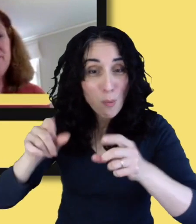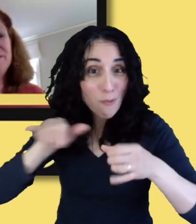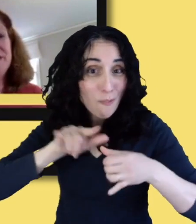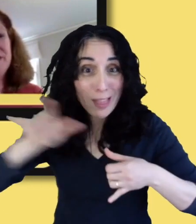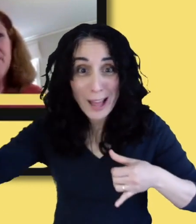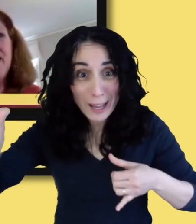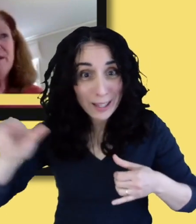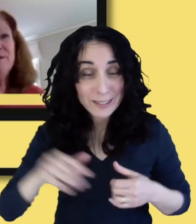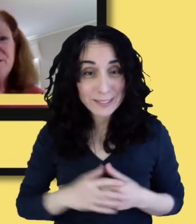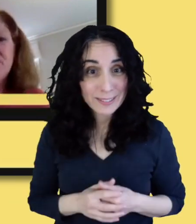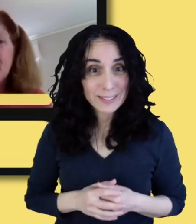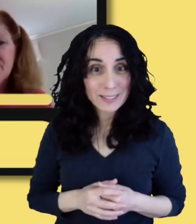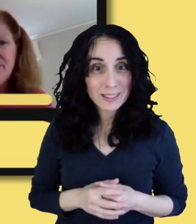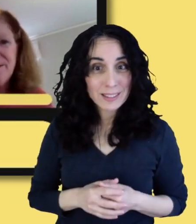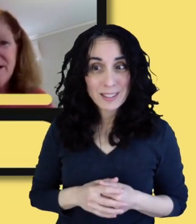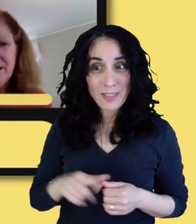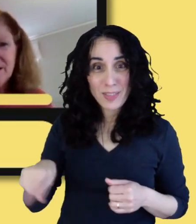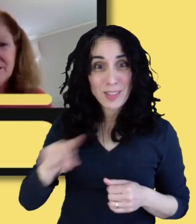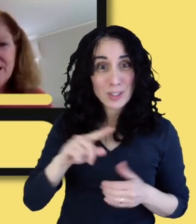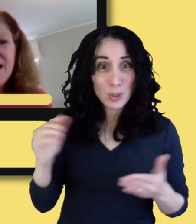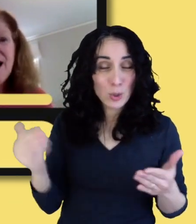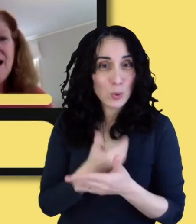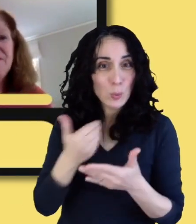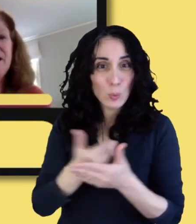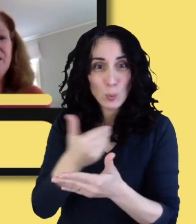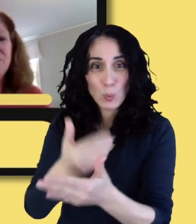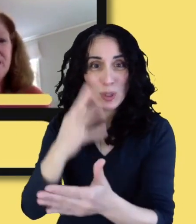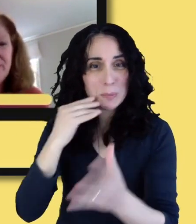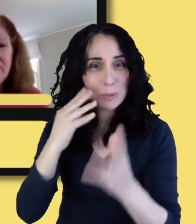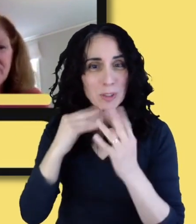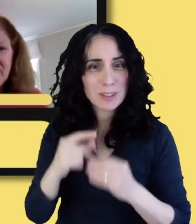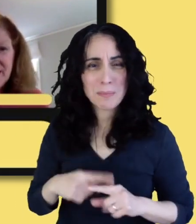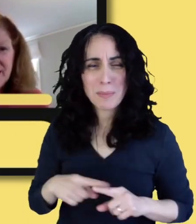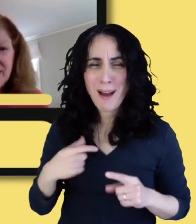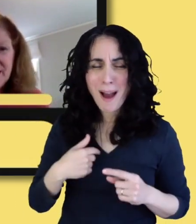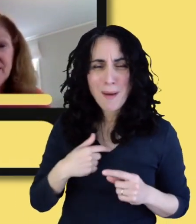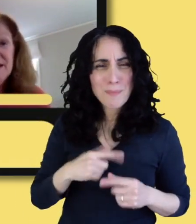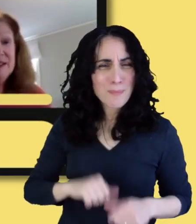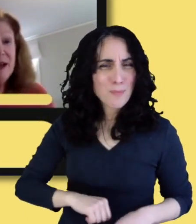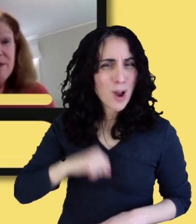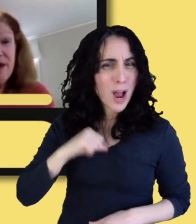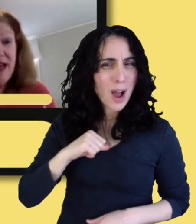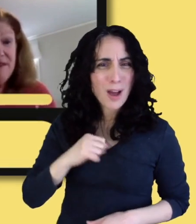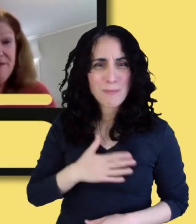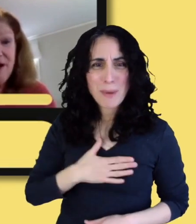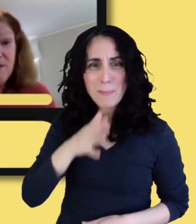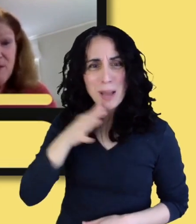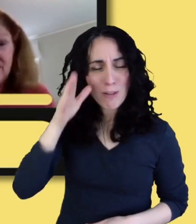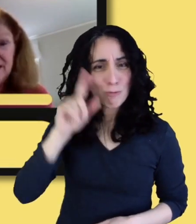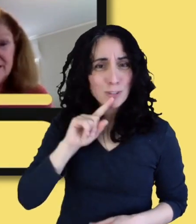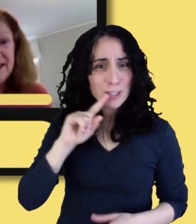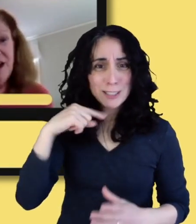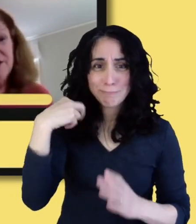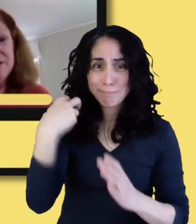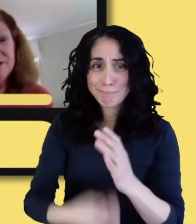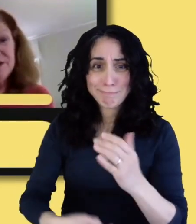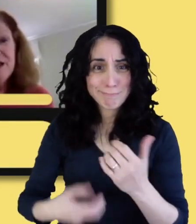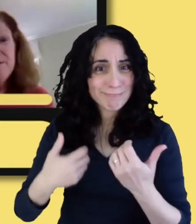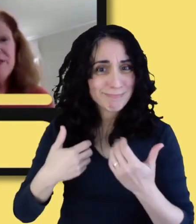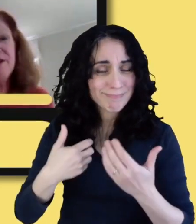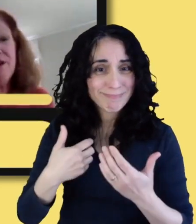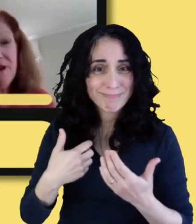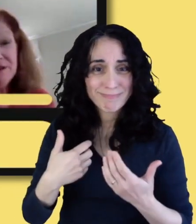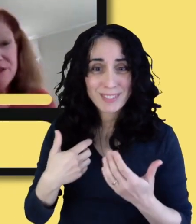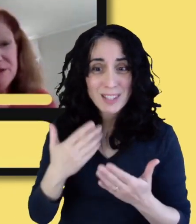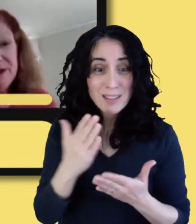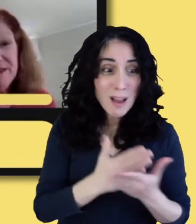But I will tell you, I am so proud of my parents. They are jumping right in, and some are more at ease than others,